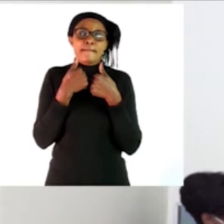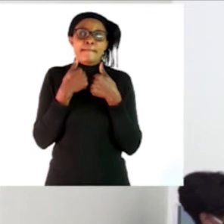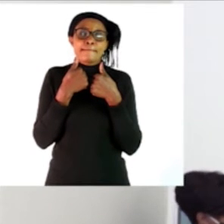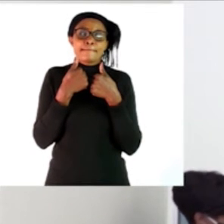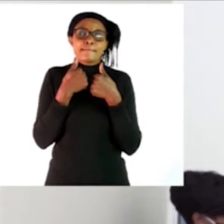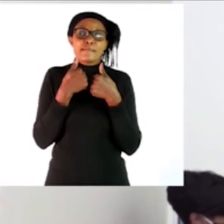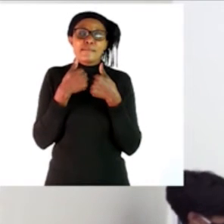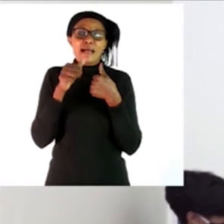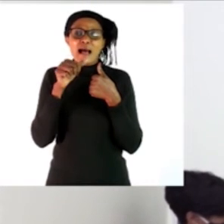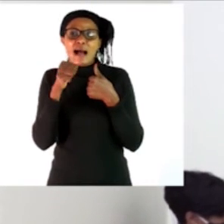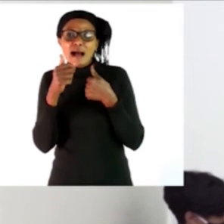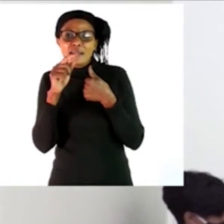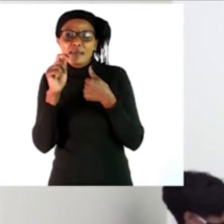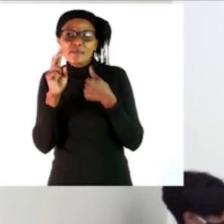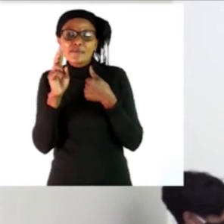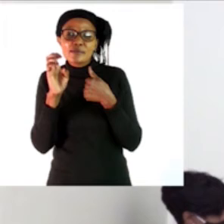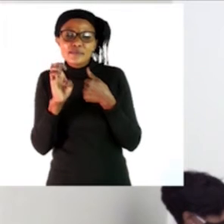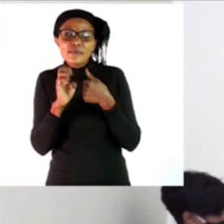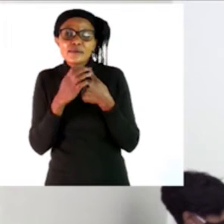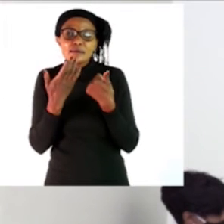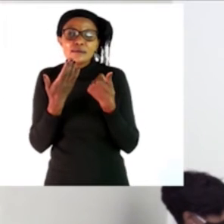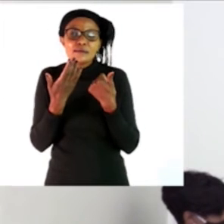Where else do you see the?